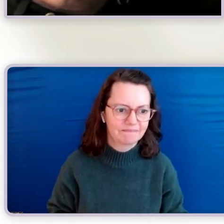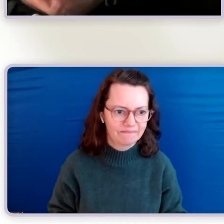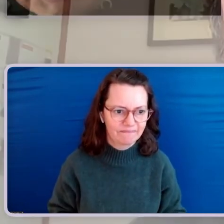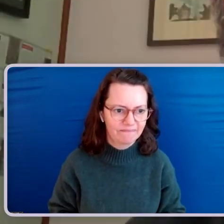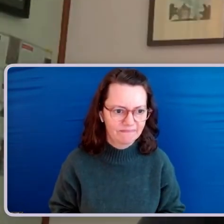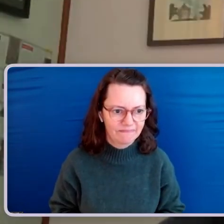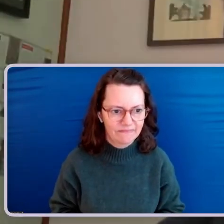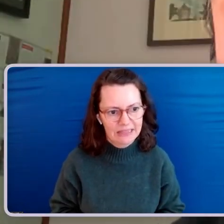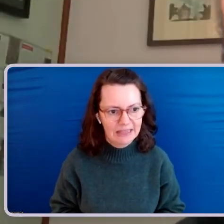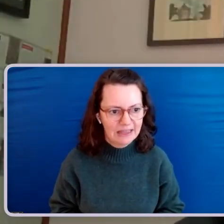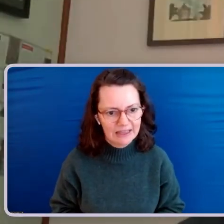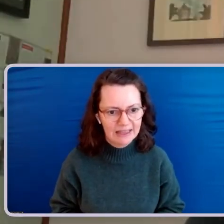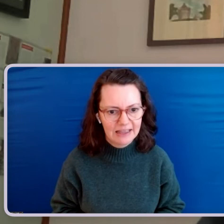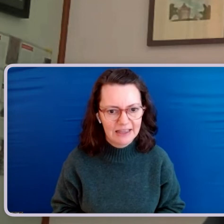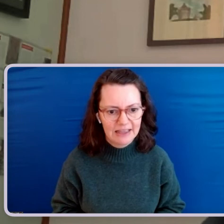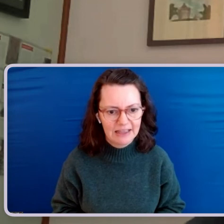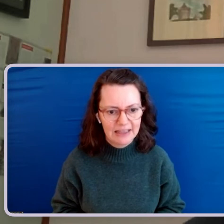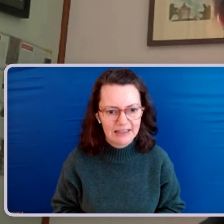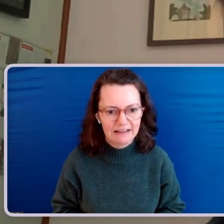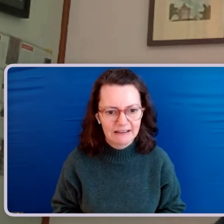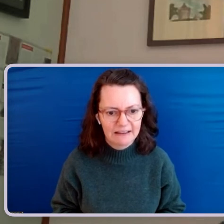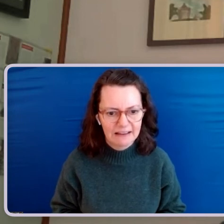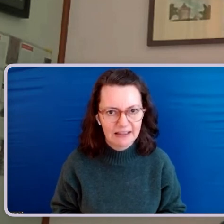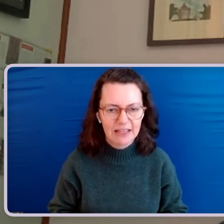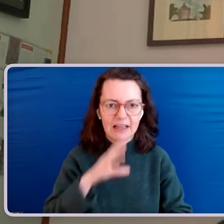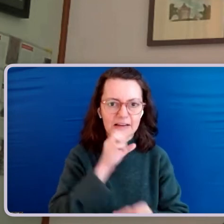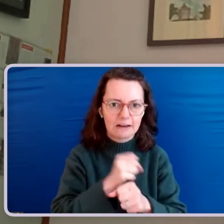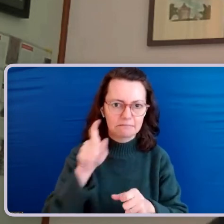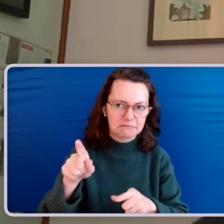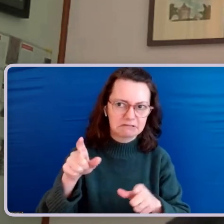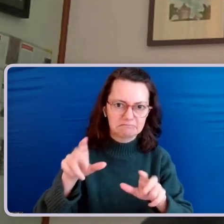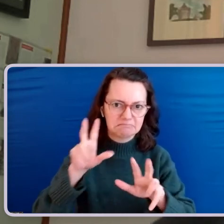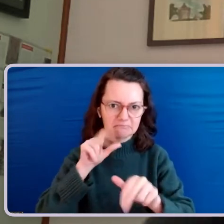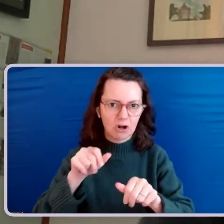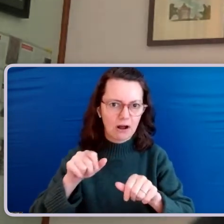Well, essentially, the government is about the majority, the ableist,